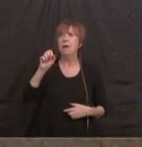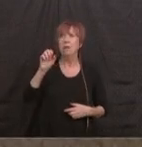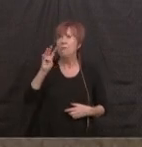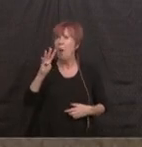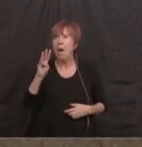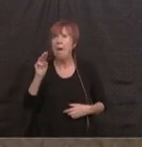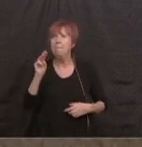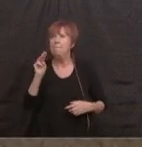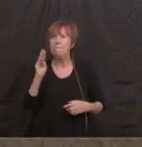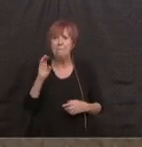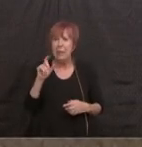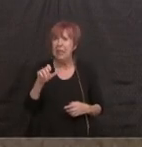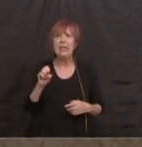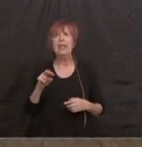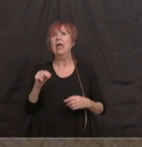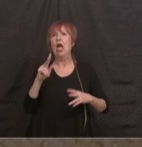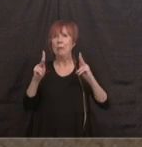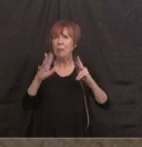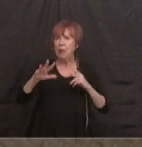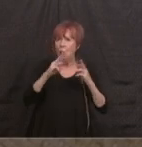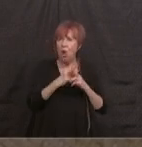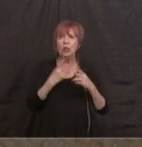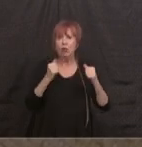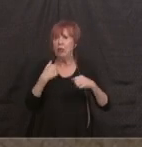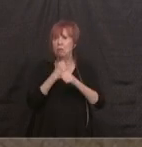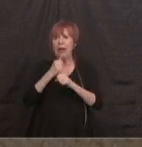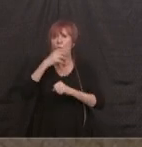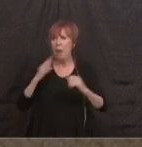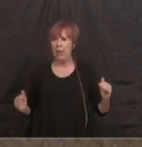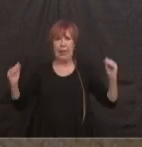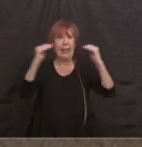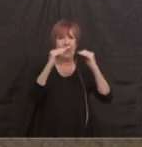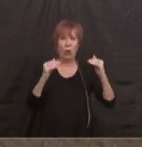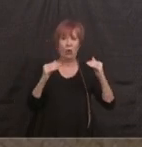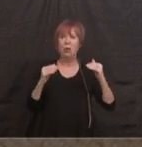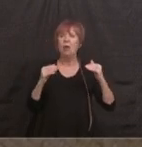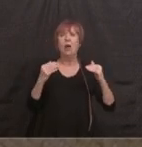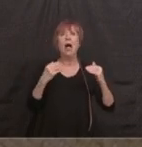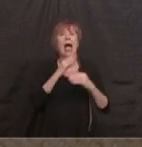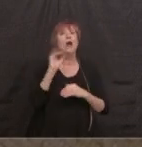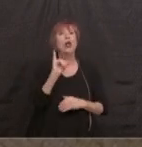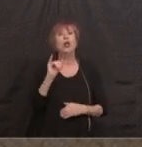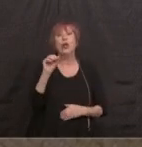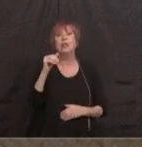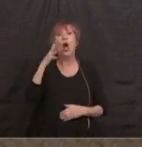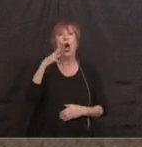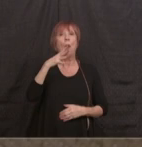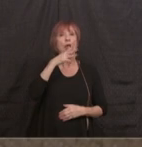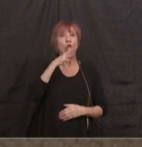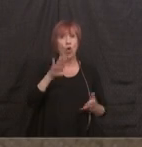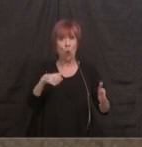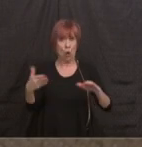UN Women's working on that, the World Bank is working on that, the UN as a whole is working on that. There's also maternal mortality, which continues to be a big